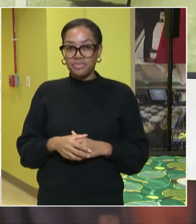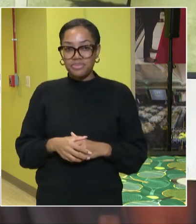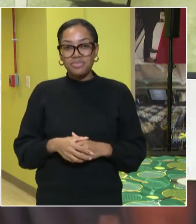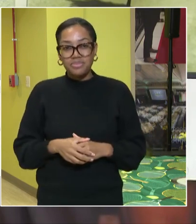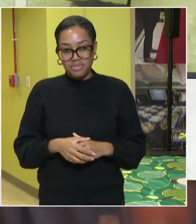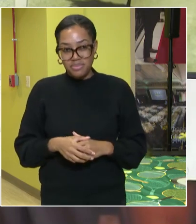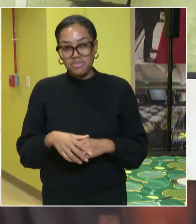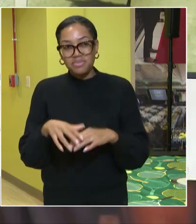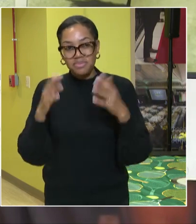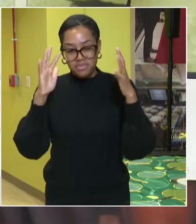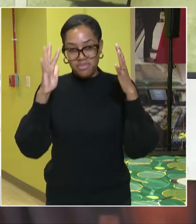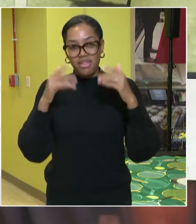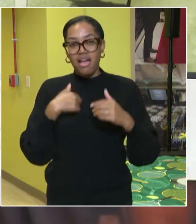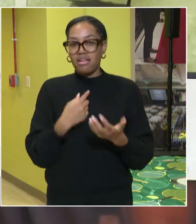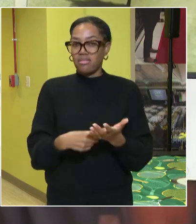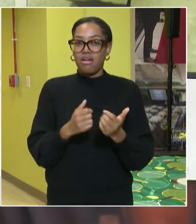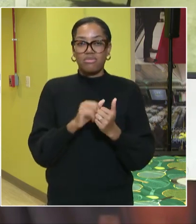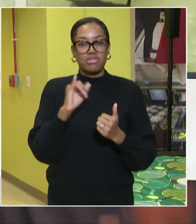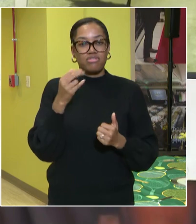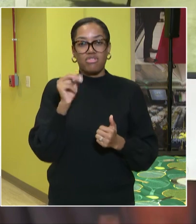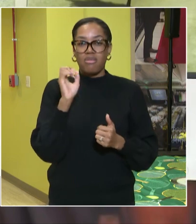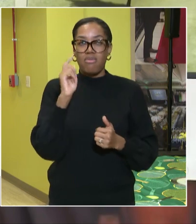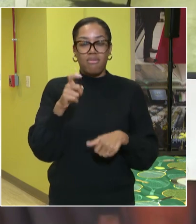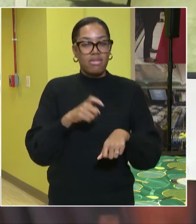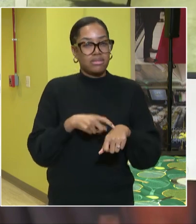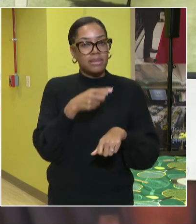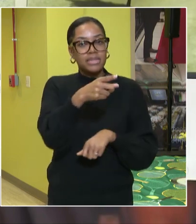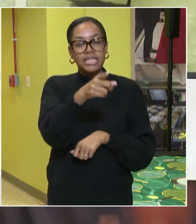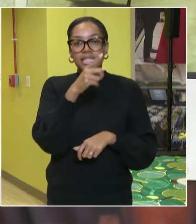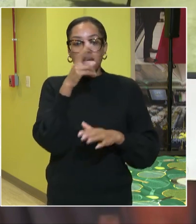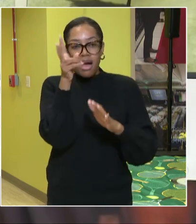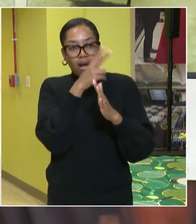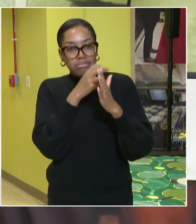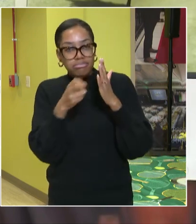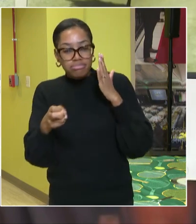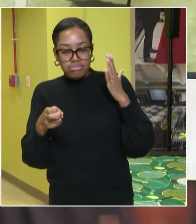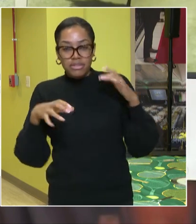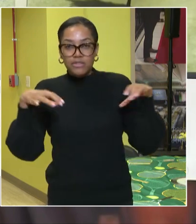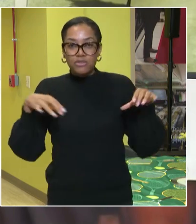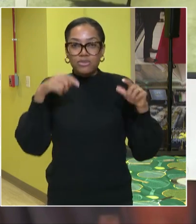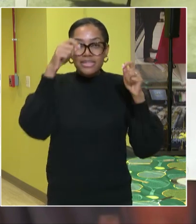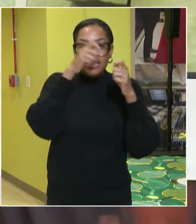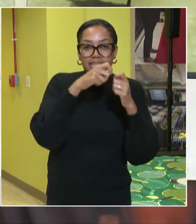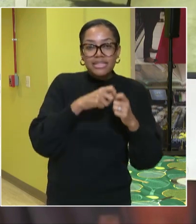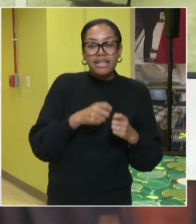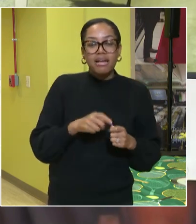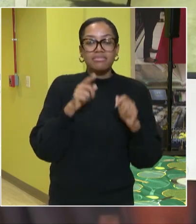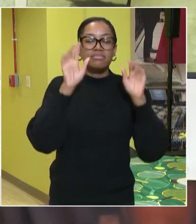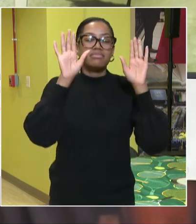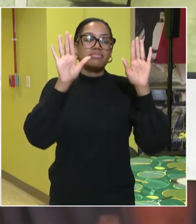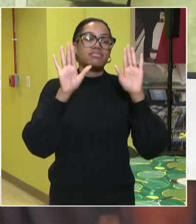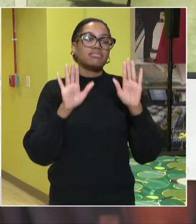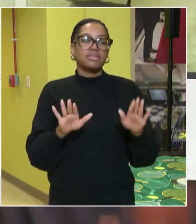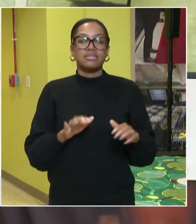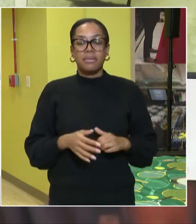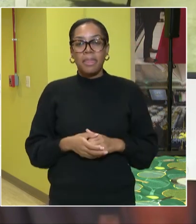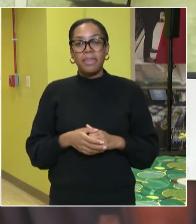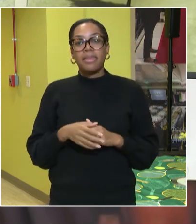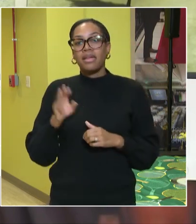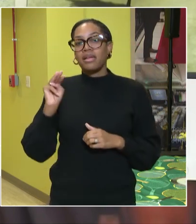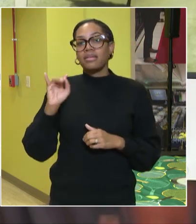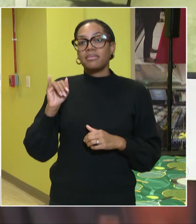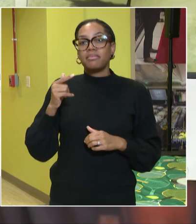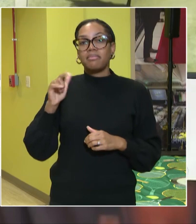I talk to John all the time. John gets in the weeds. He does the details. He's amazing. And also